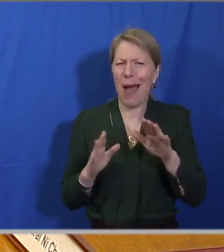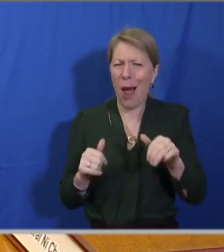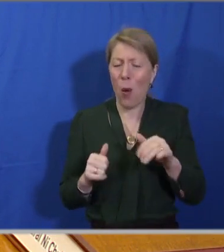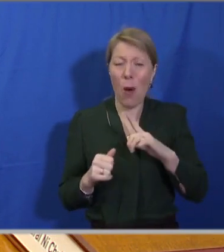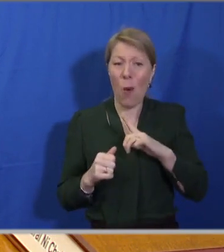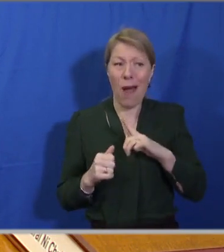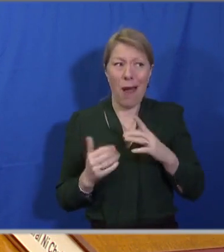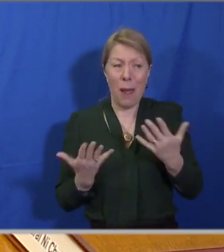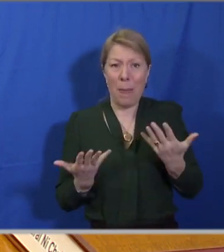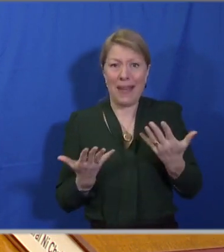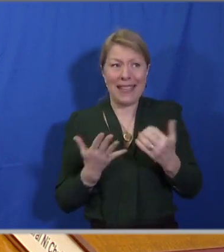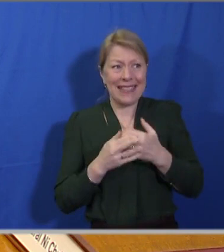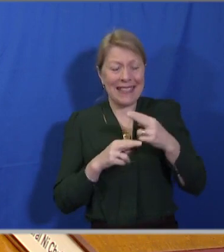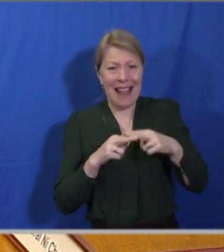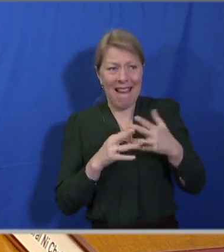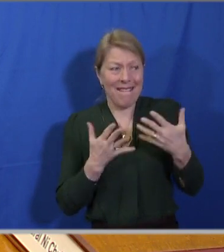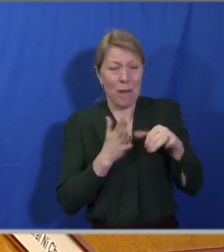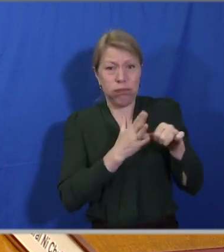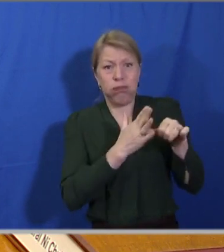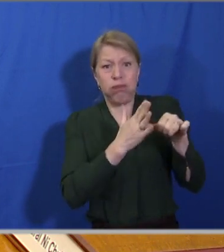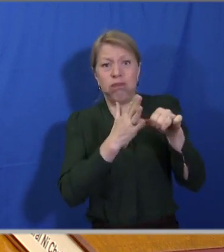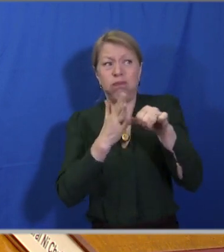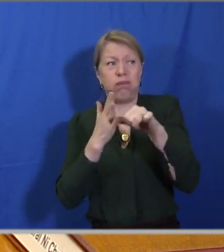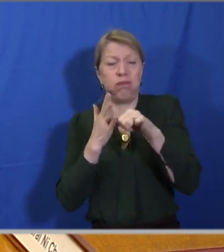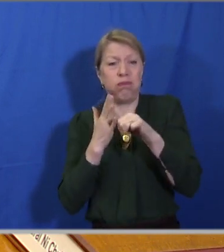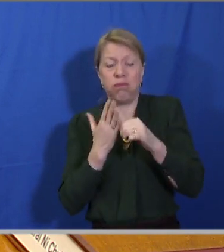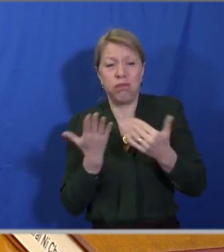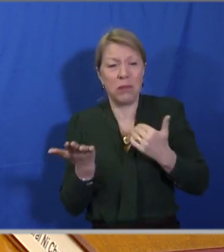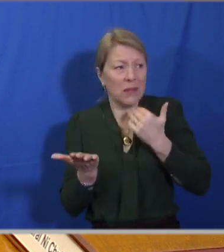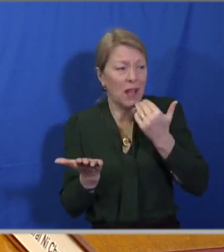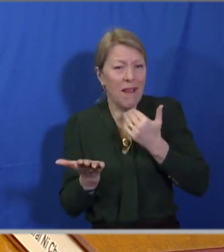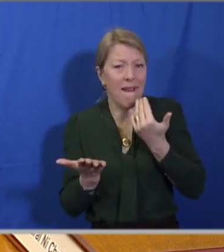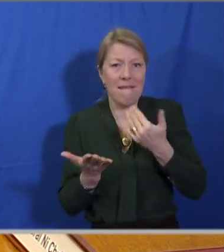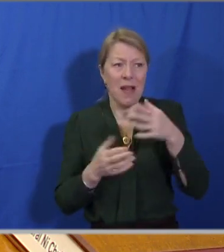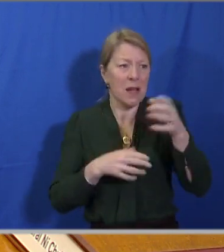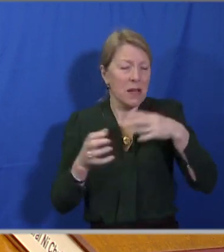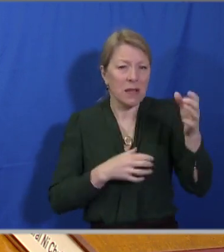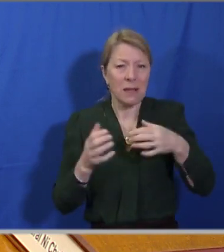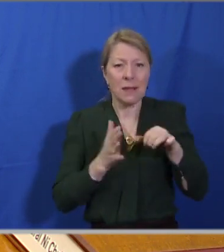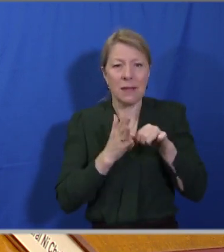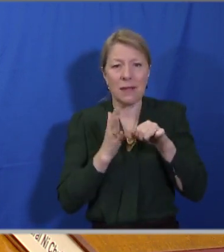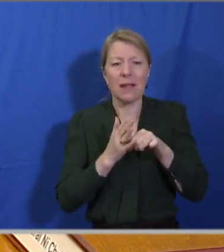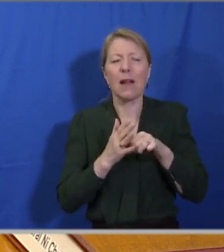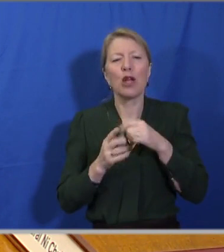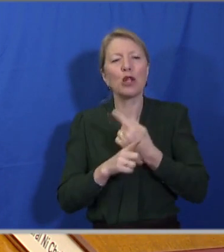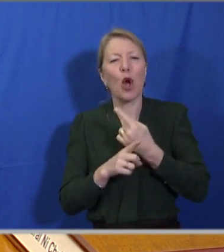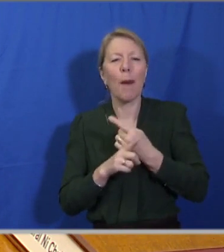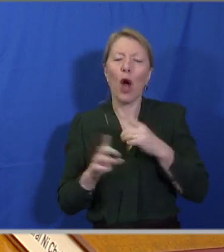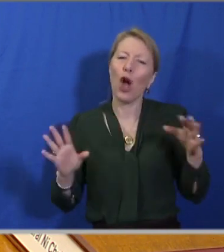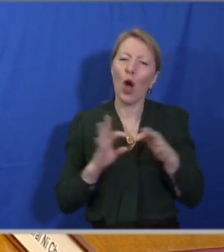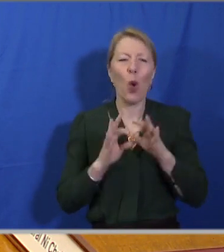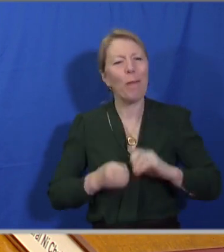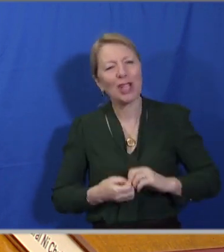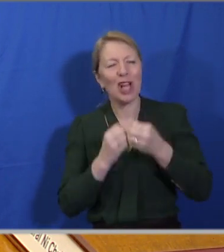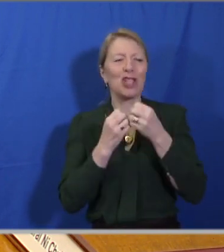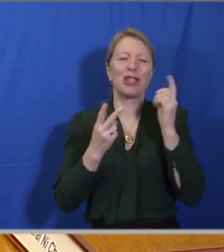example, around co-production, around access to GPs, around domiciliary care packages and access to respite